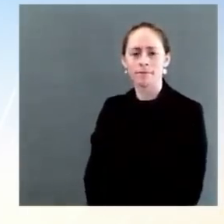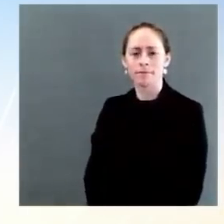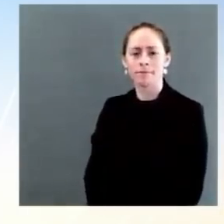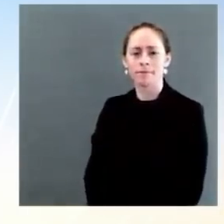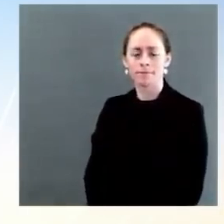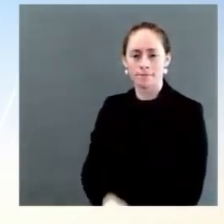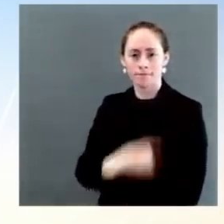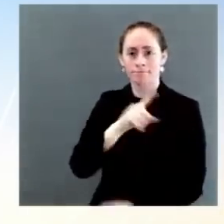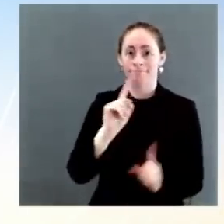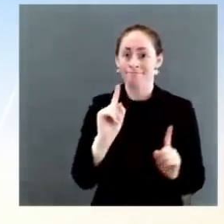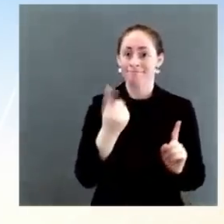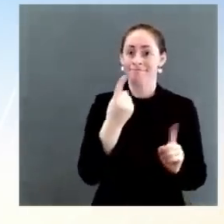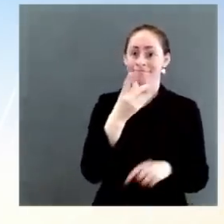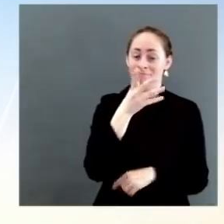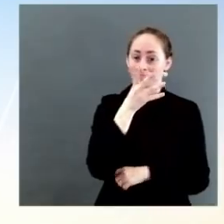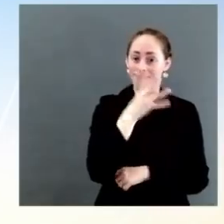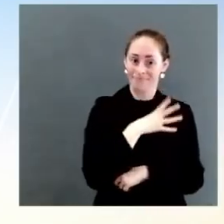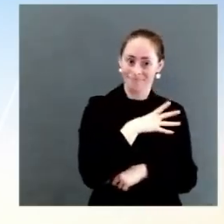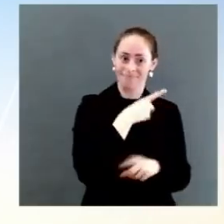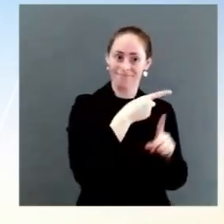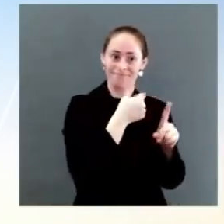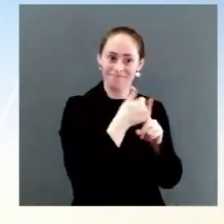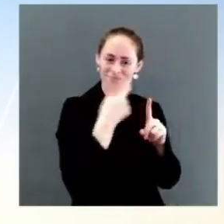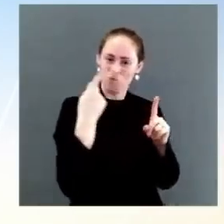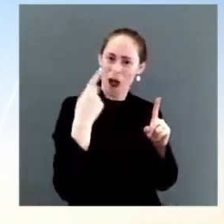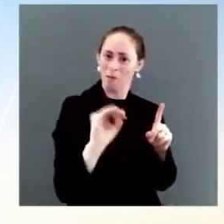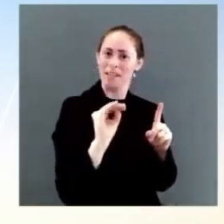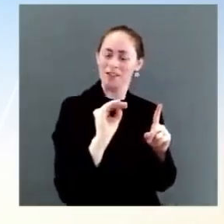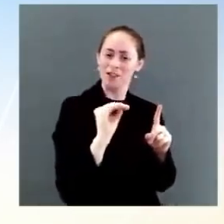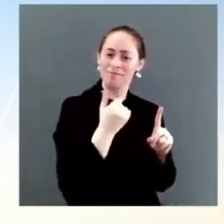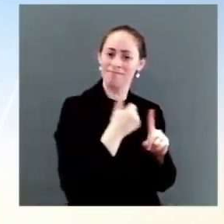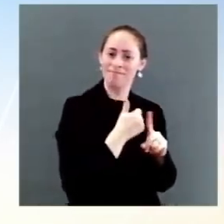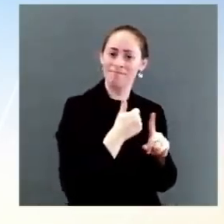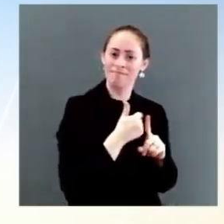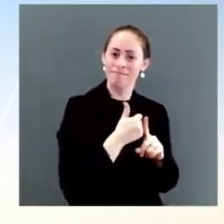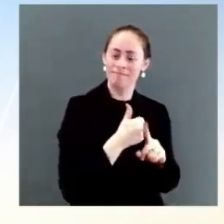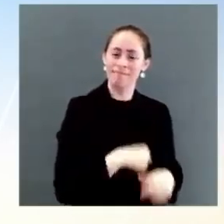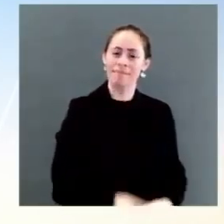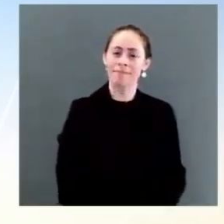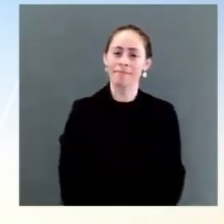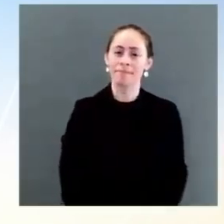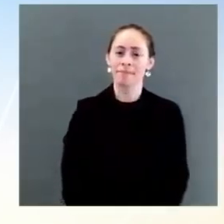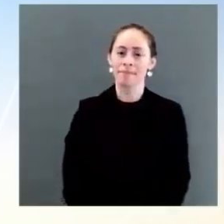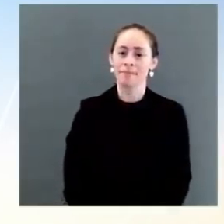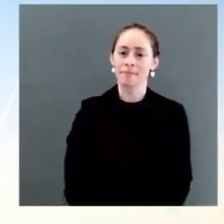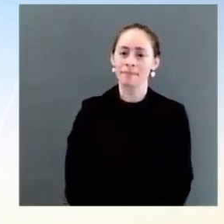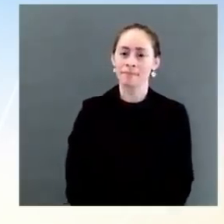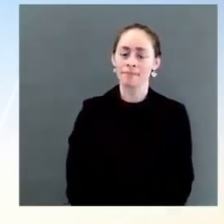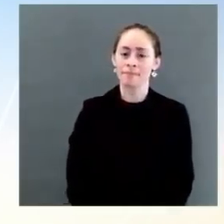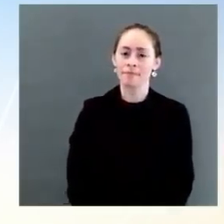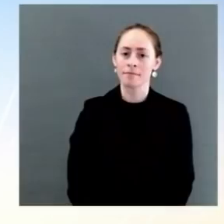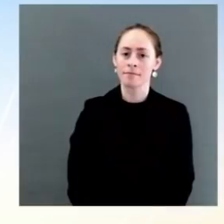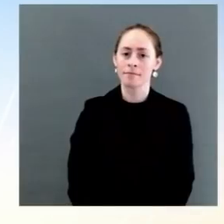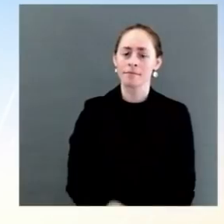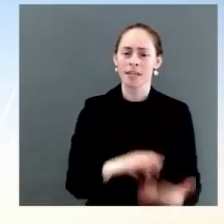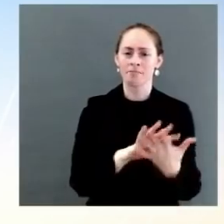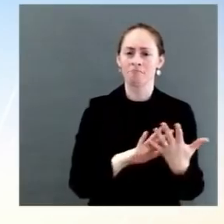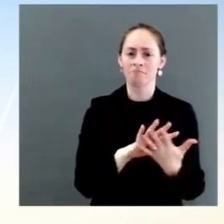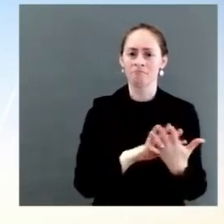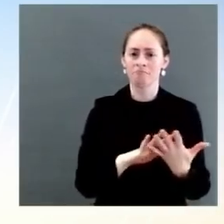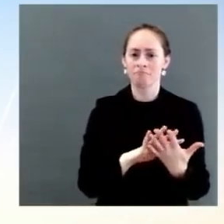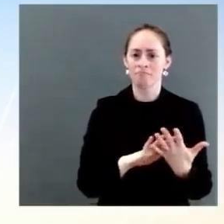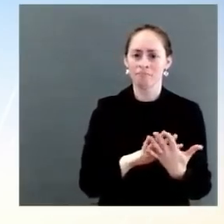death situation. She was in jail, according to State Department report. It's a political ploy to remove her from the political process. So what is